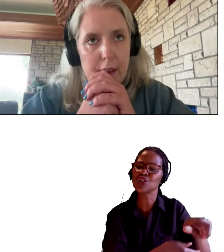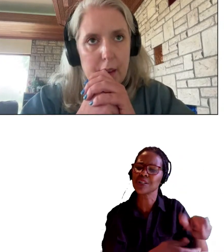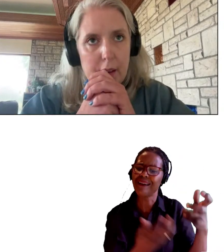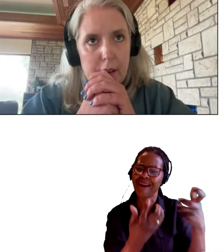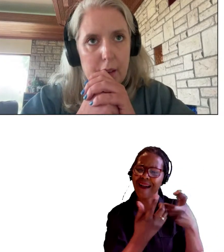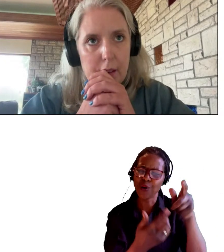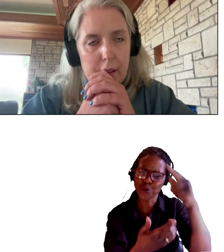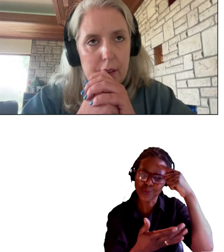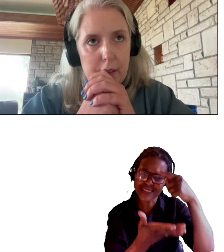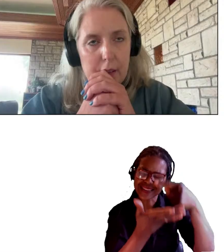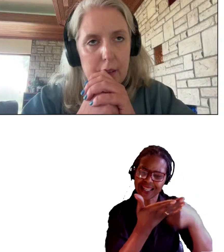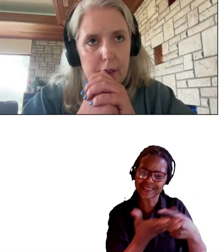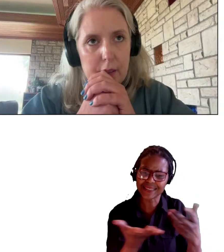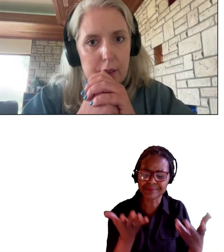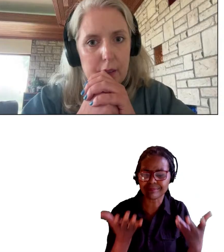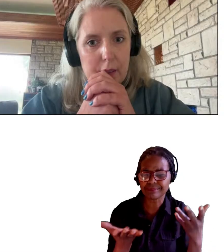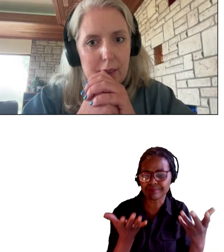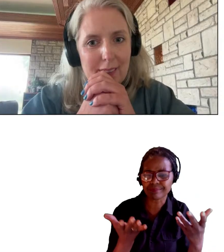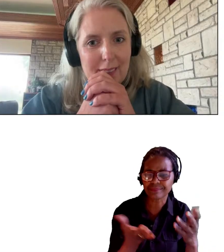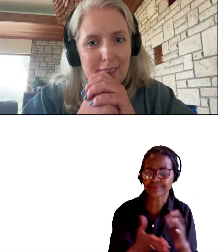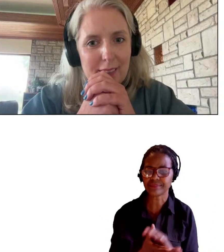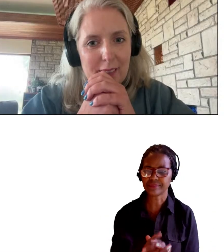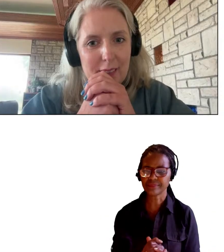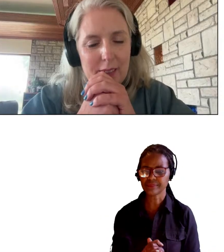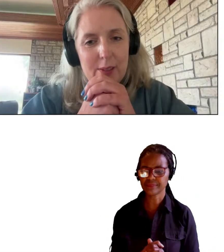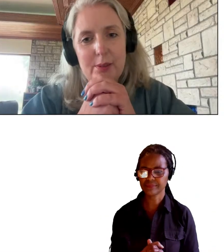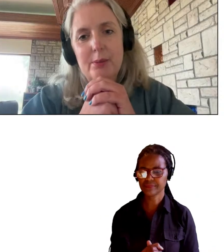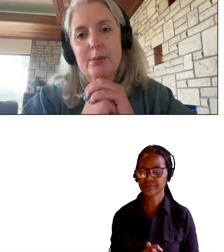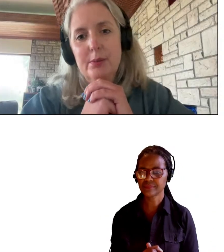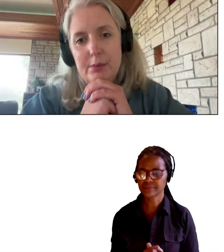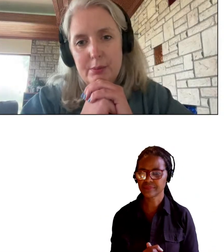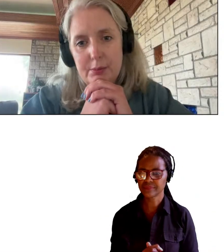they will engage a diverse community. It's more about how